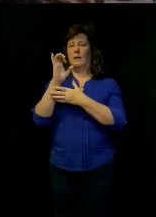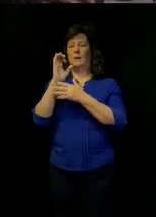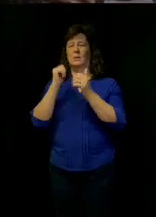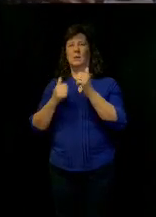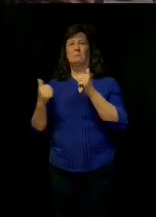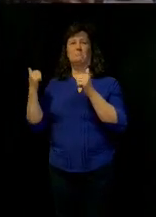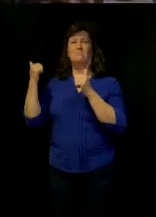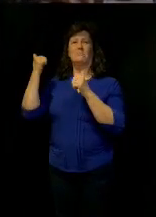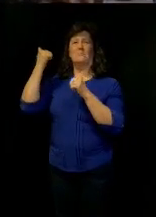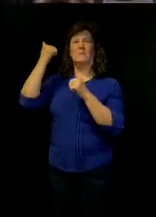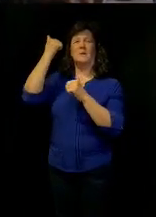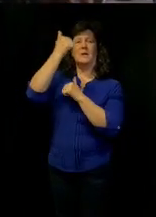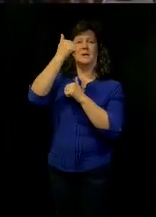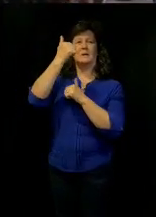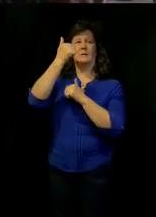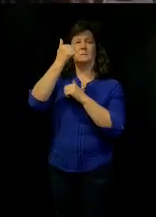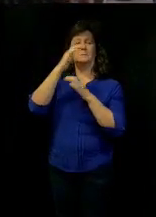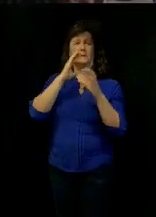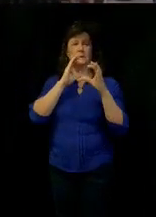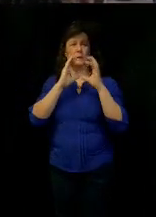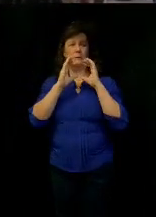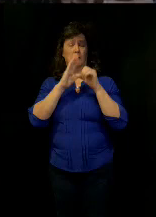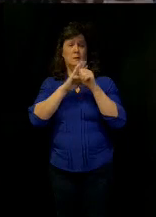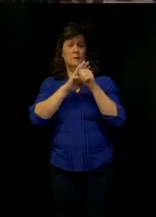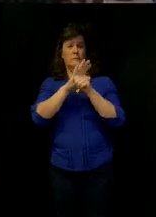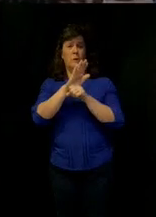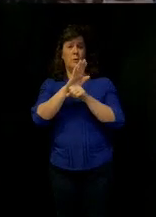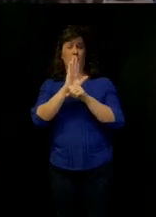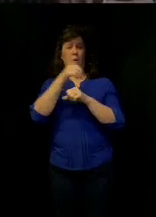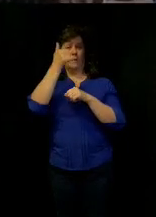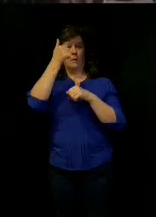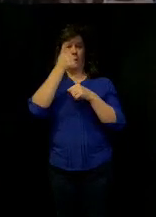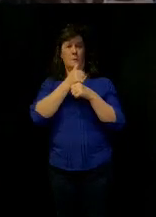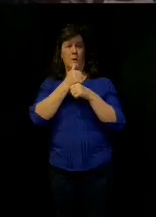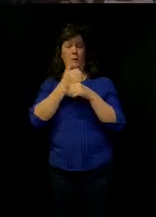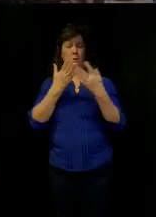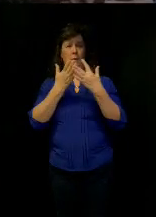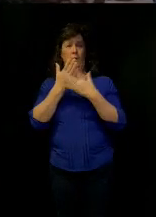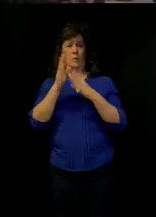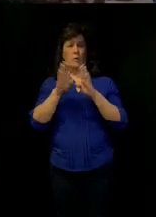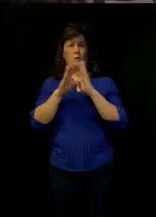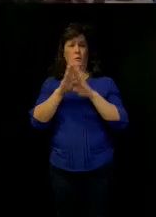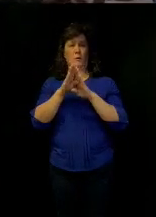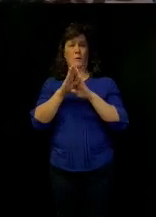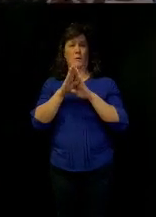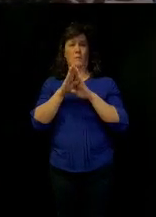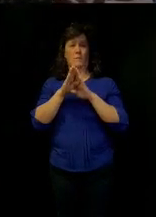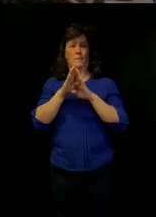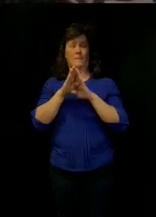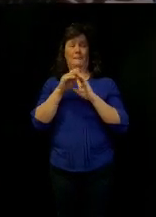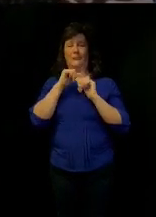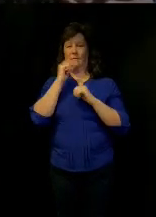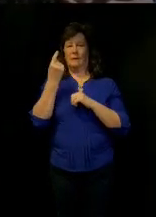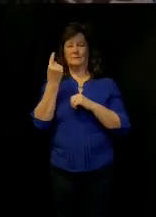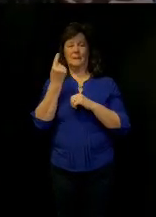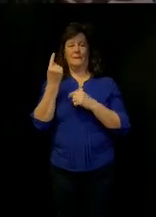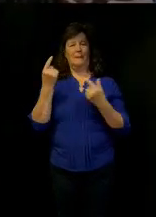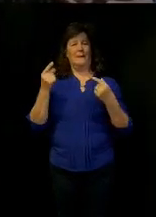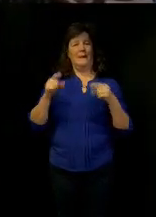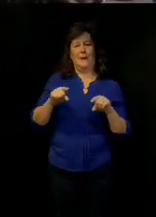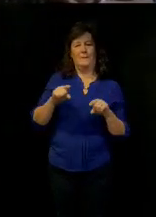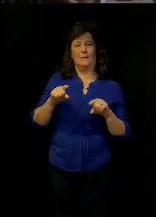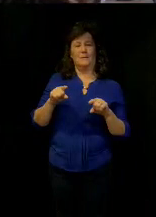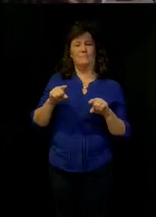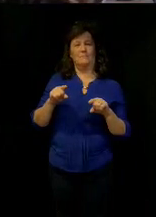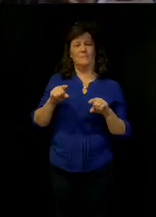held a conversation with me the other day. I remember when they come through these doors, God, that wasn't something that could be done. But Lord, we